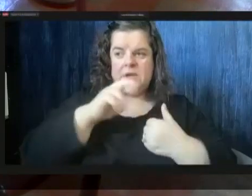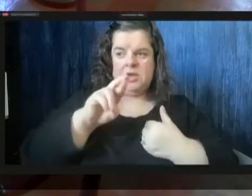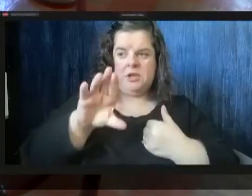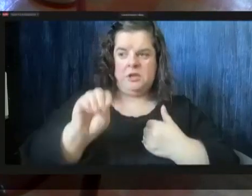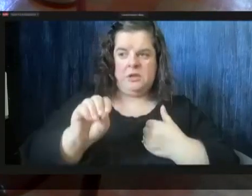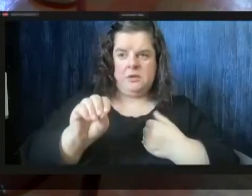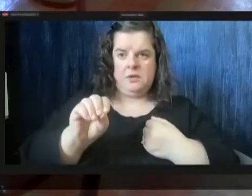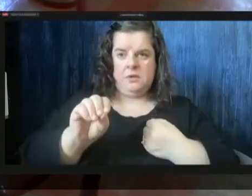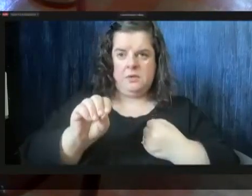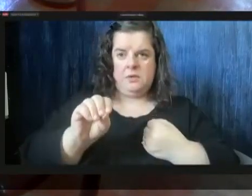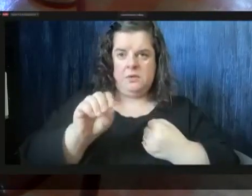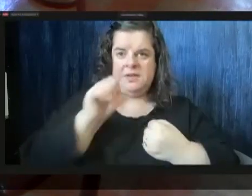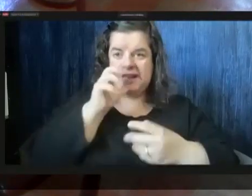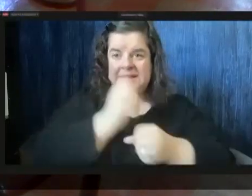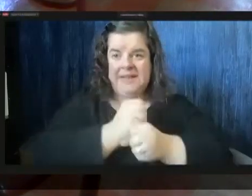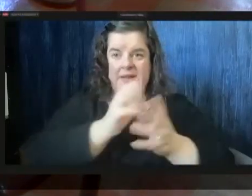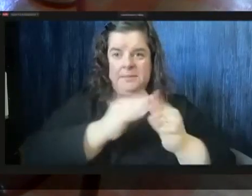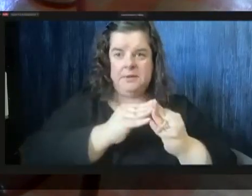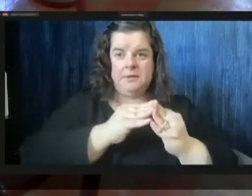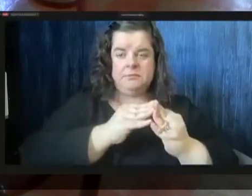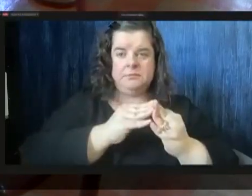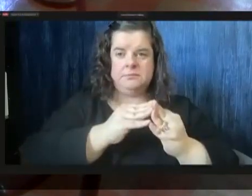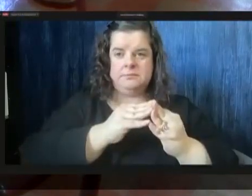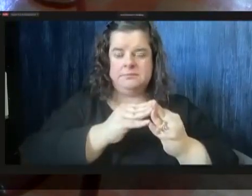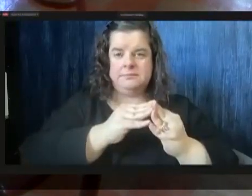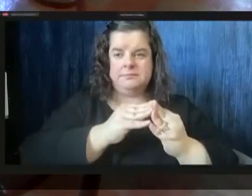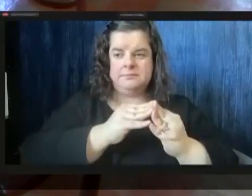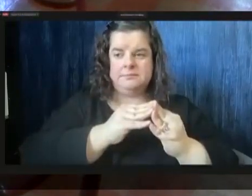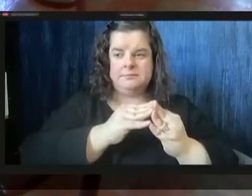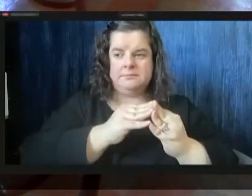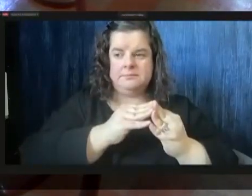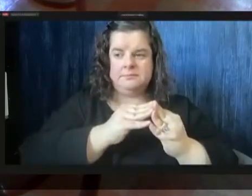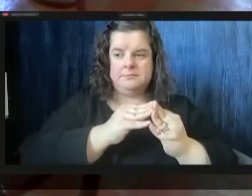getting meetings, that, you know,